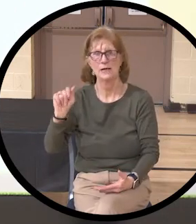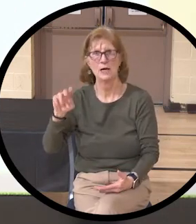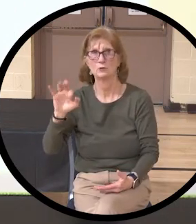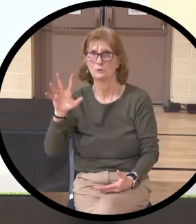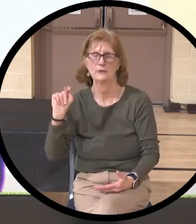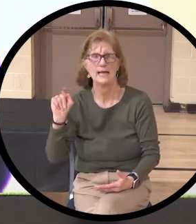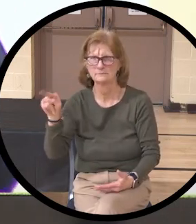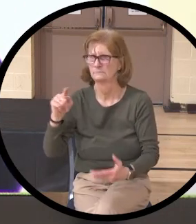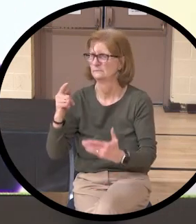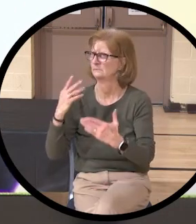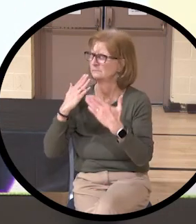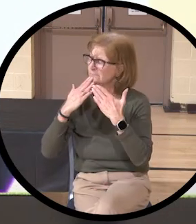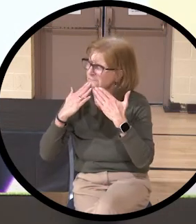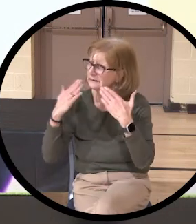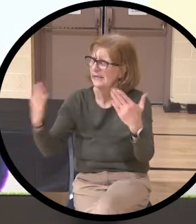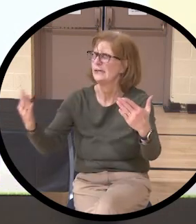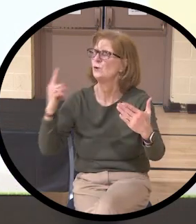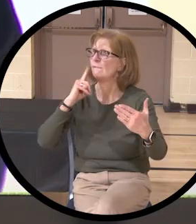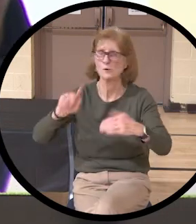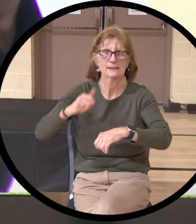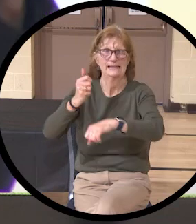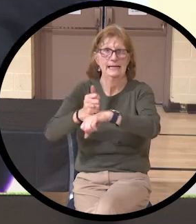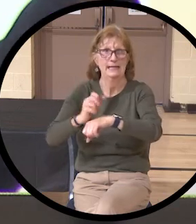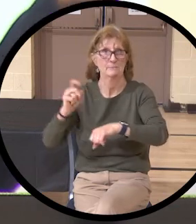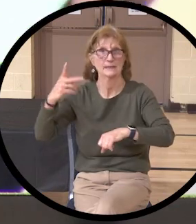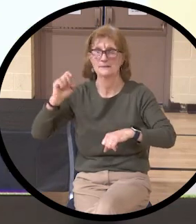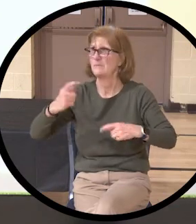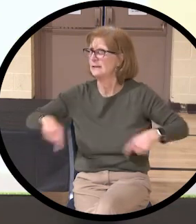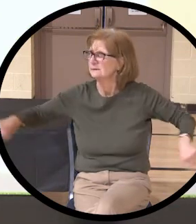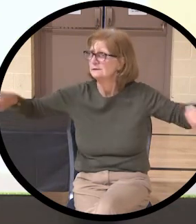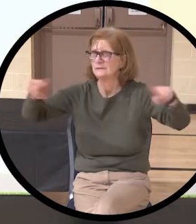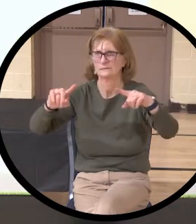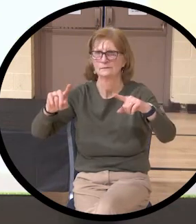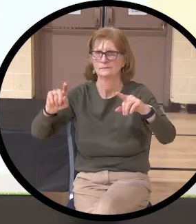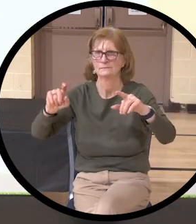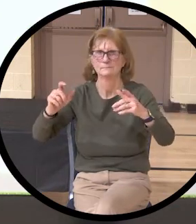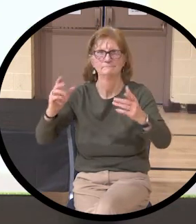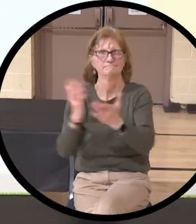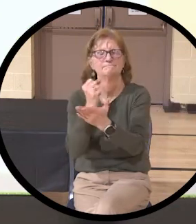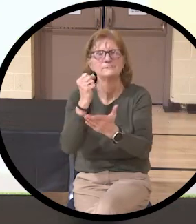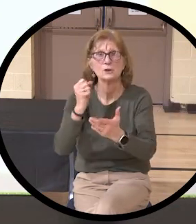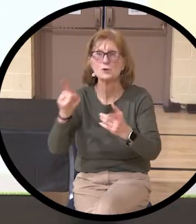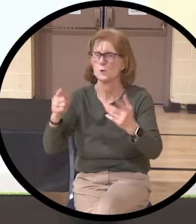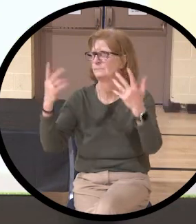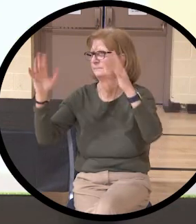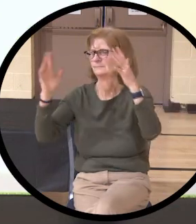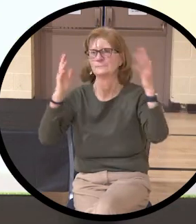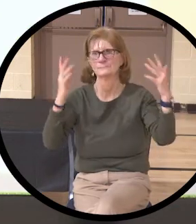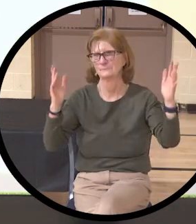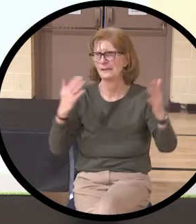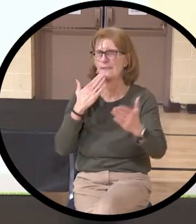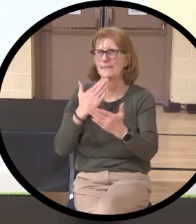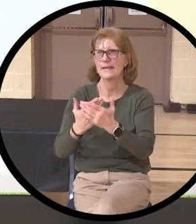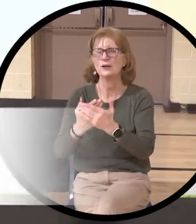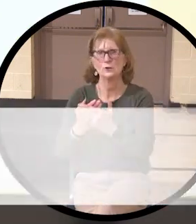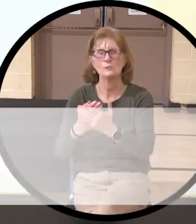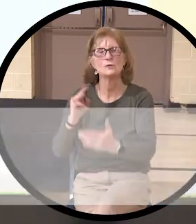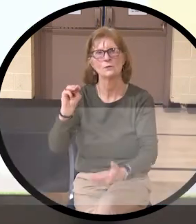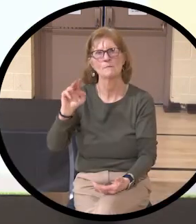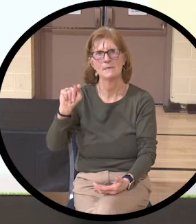appreciate them putting together the space, having us all here tonight. So big shout out to them for having us.